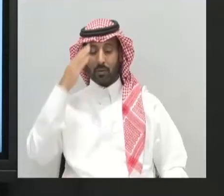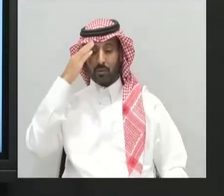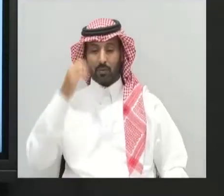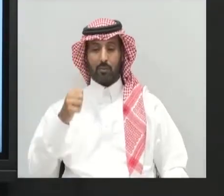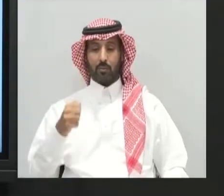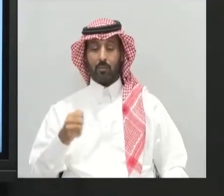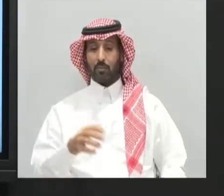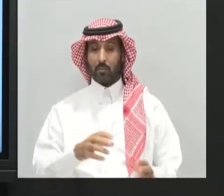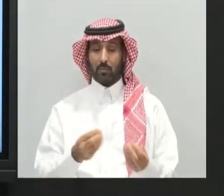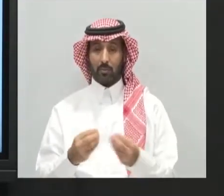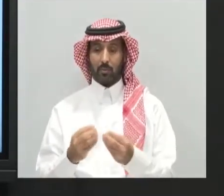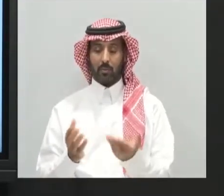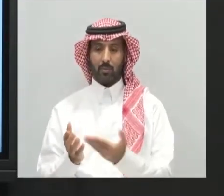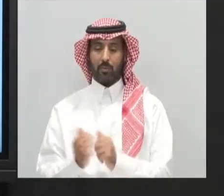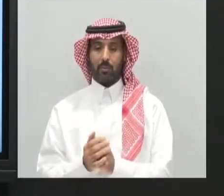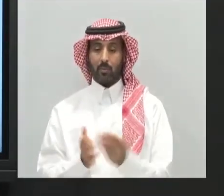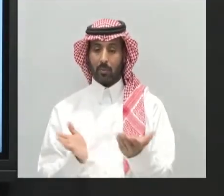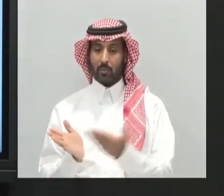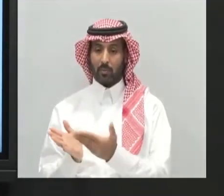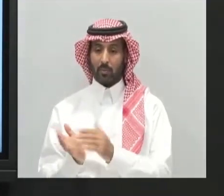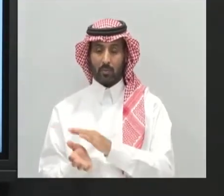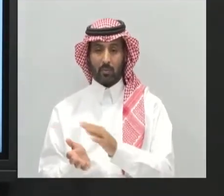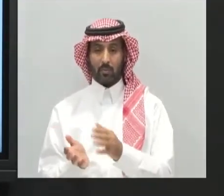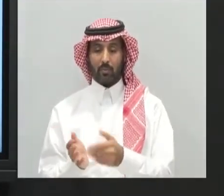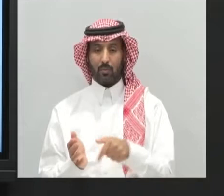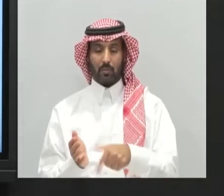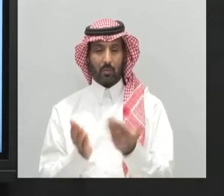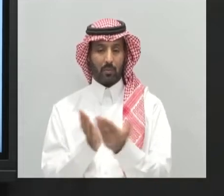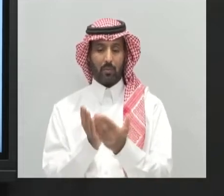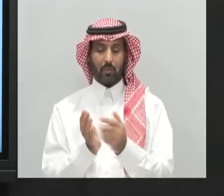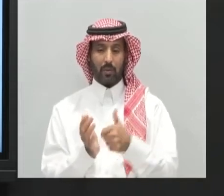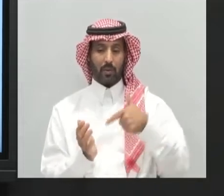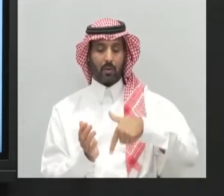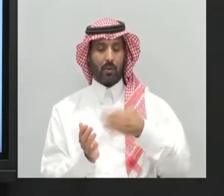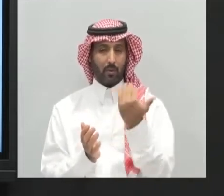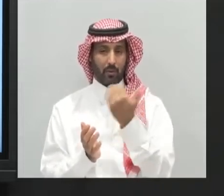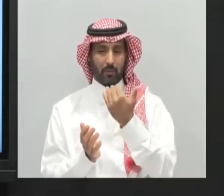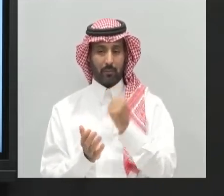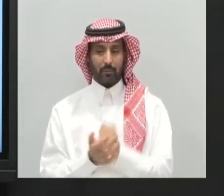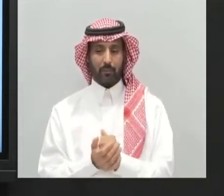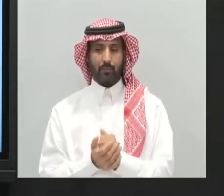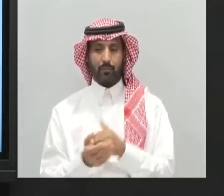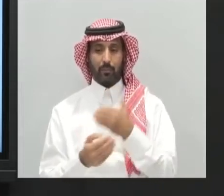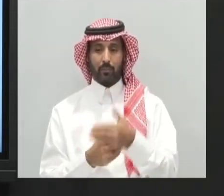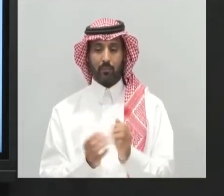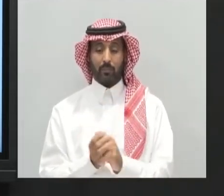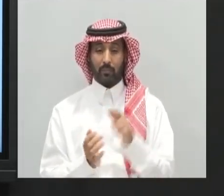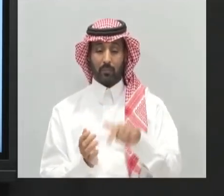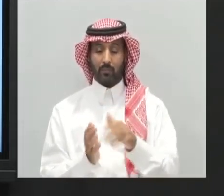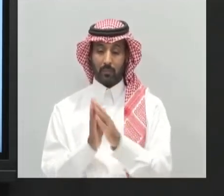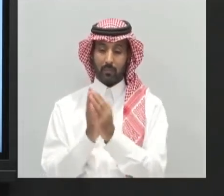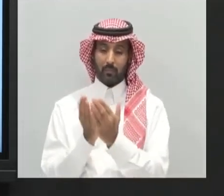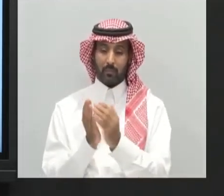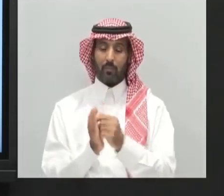Assalamu alaikum wa rahmatullahi wa barakatuh. Welcome everyone in today's class for the sixth elementary grade. Our